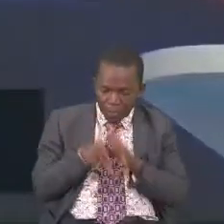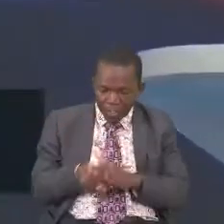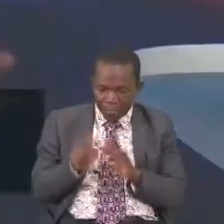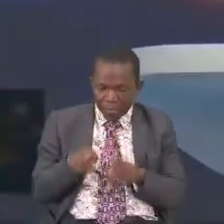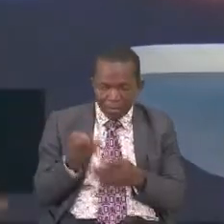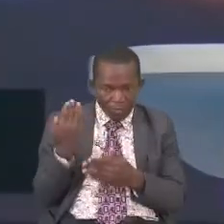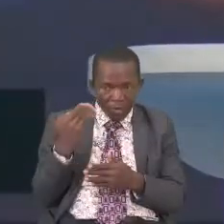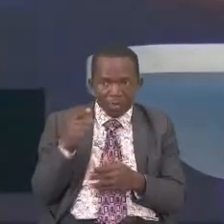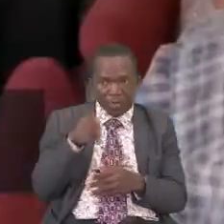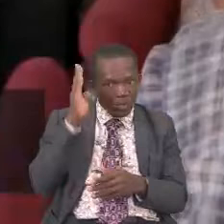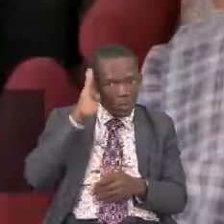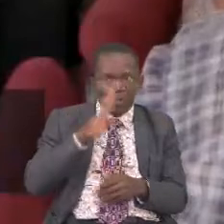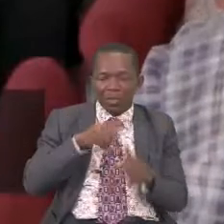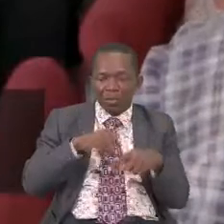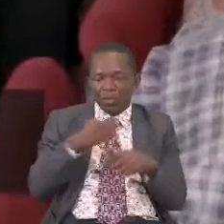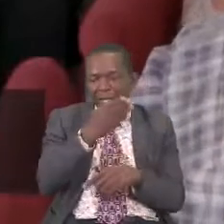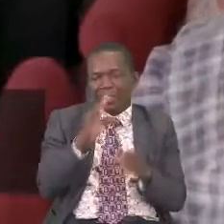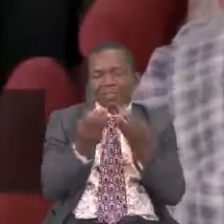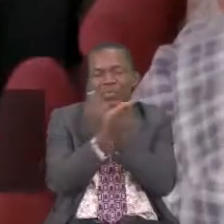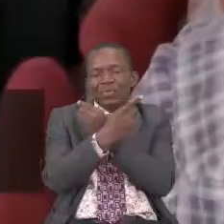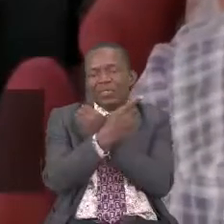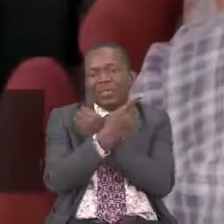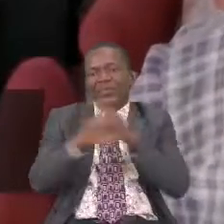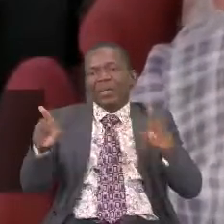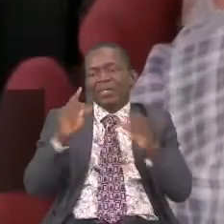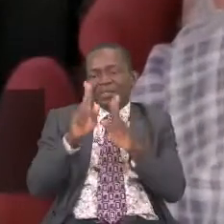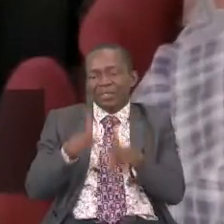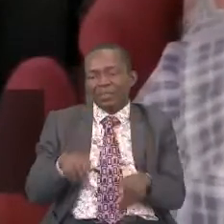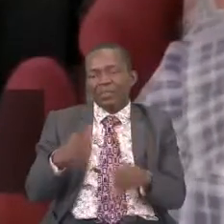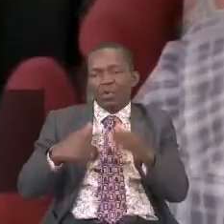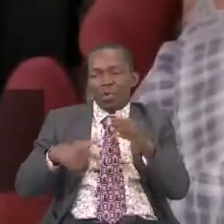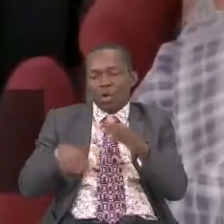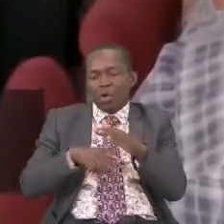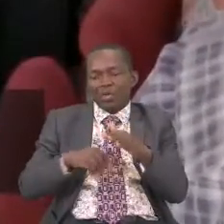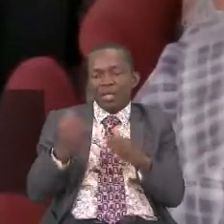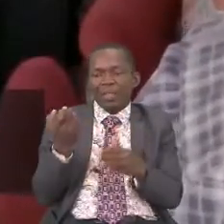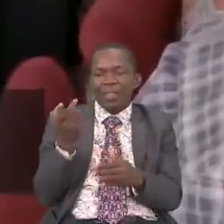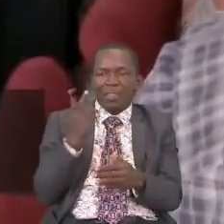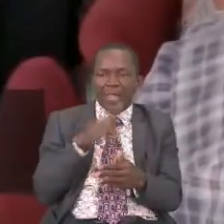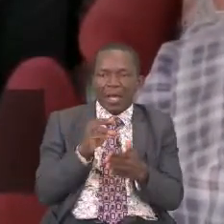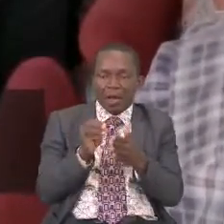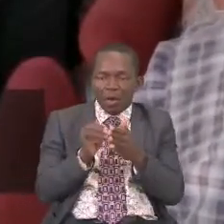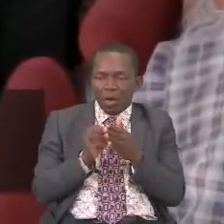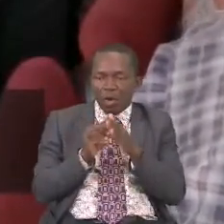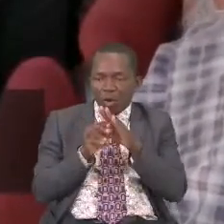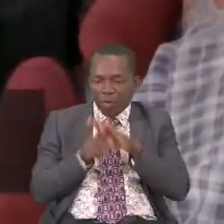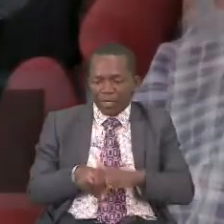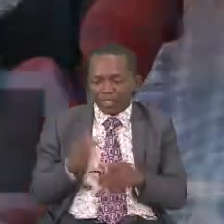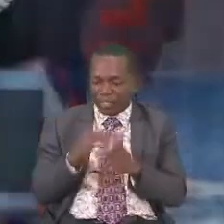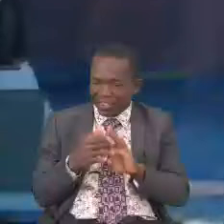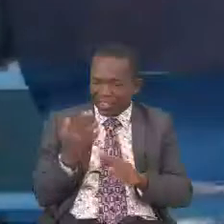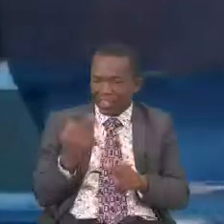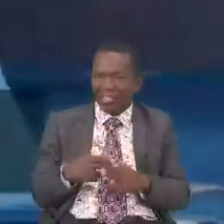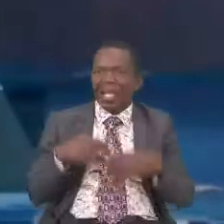there as deliverers. You are going there as the people that will lift them up, and the powers